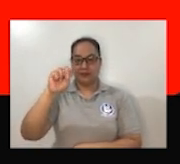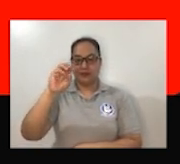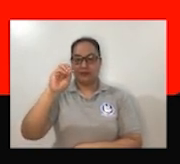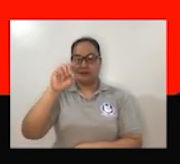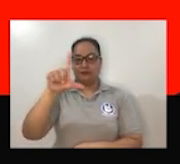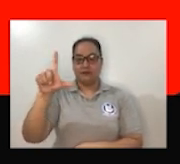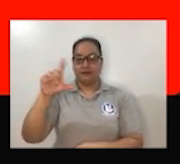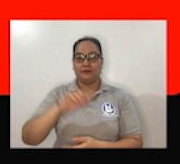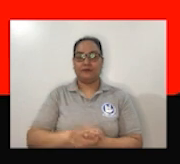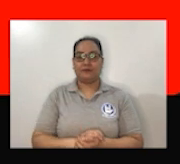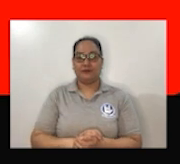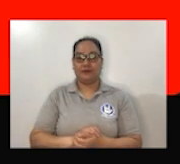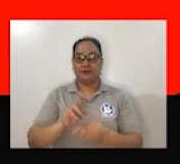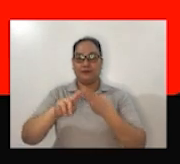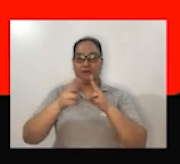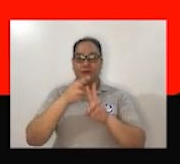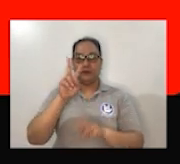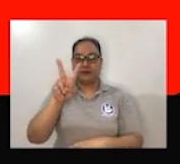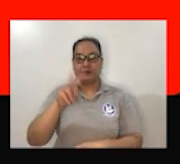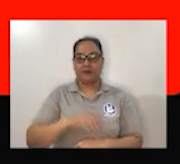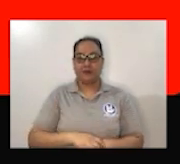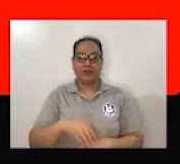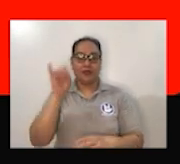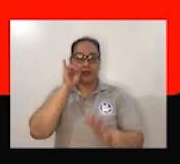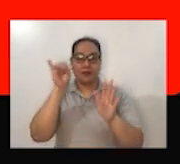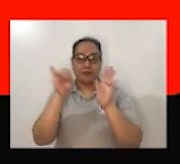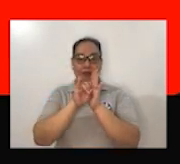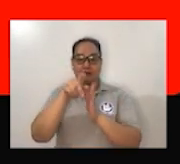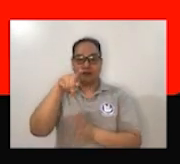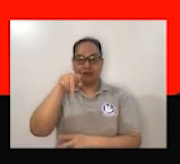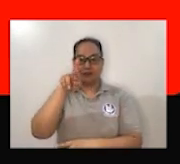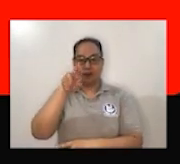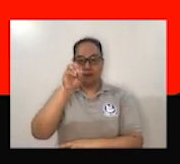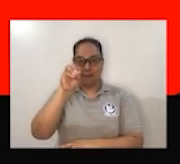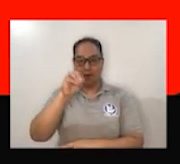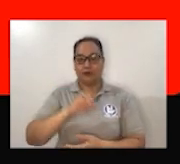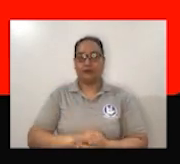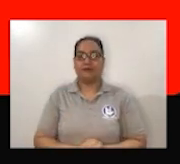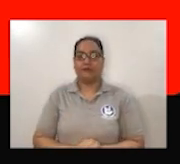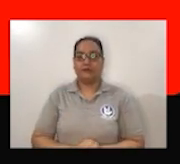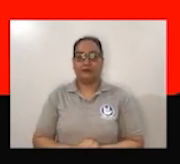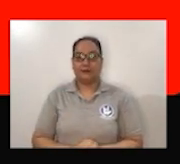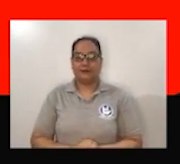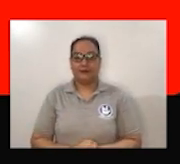For question number 2, the answer is Image Pro.